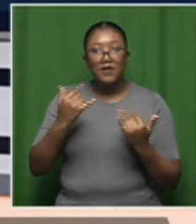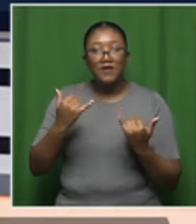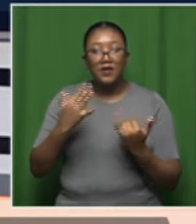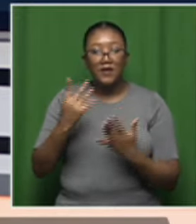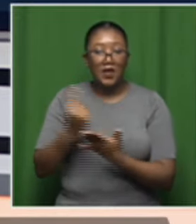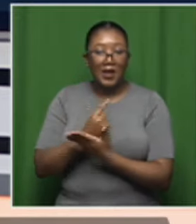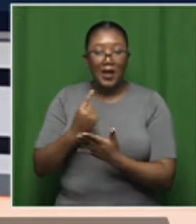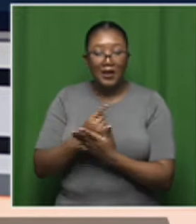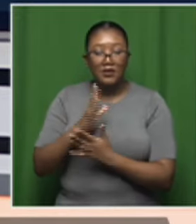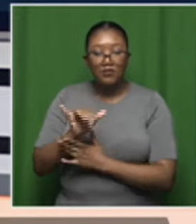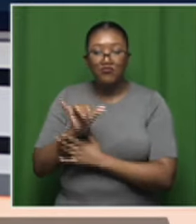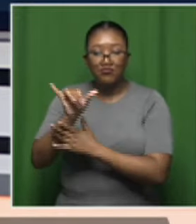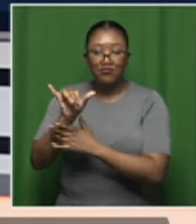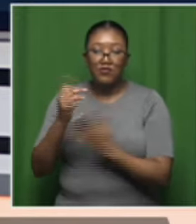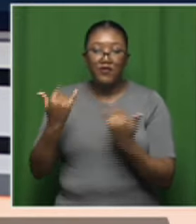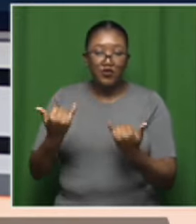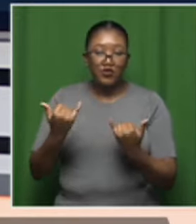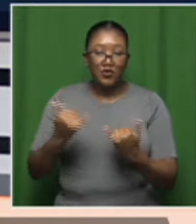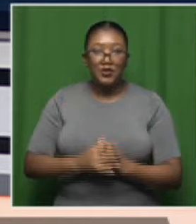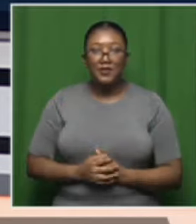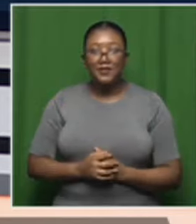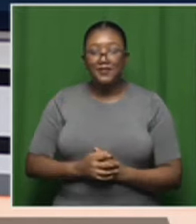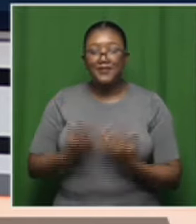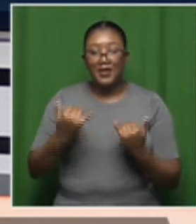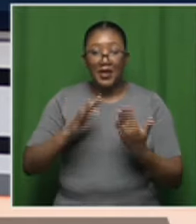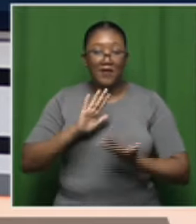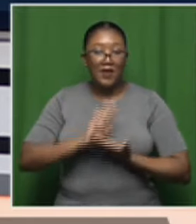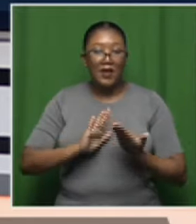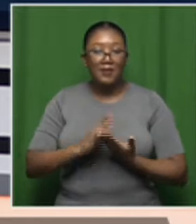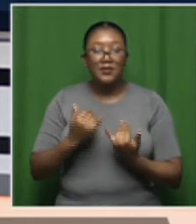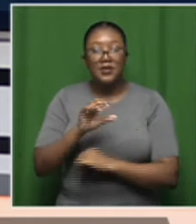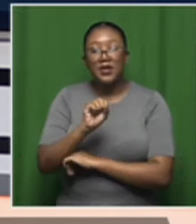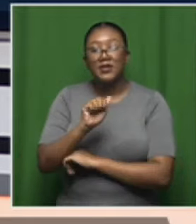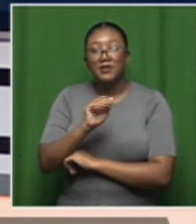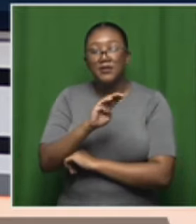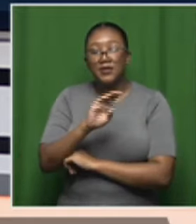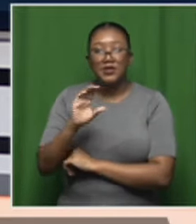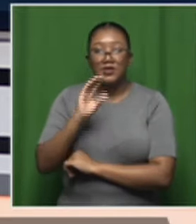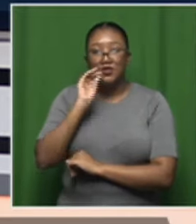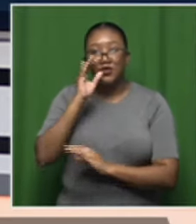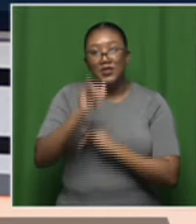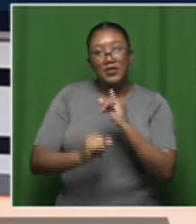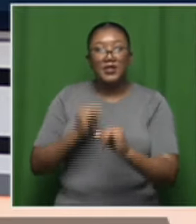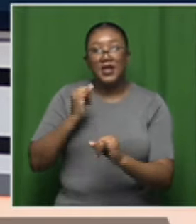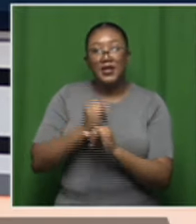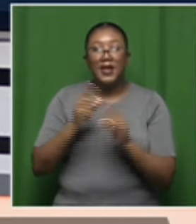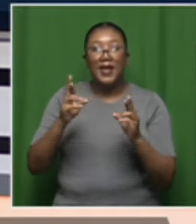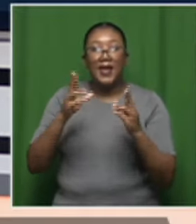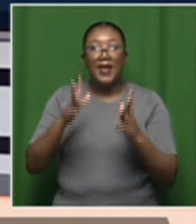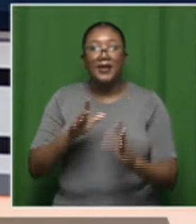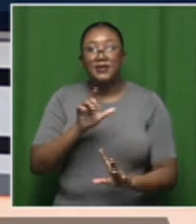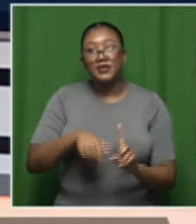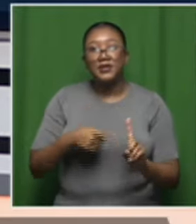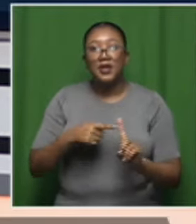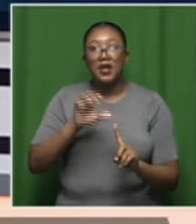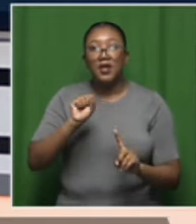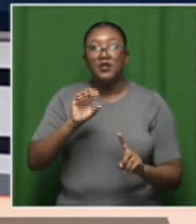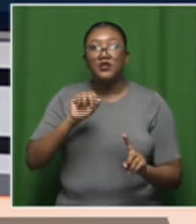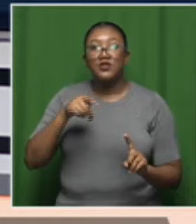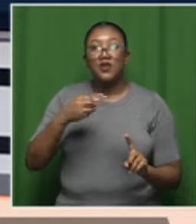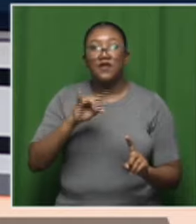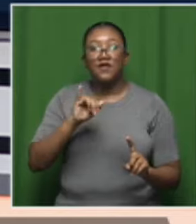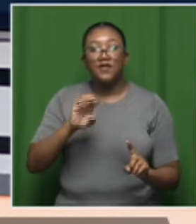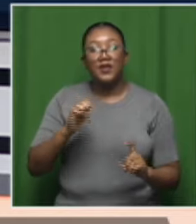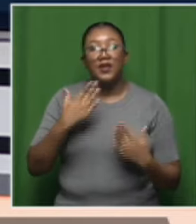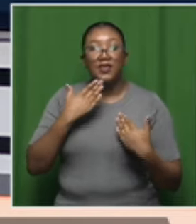arrive in South Africa later on today. For an update, let's now chat to SABC News International Editor Sophie. Sophie, a very good morning to you. Thanks indeed for joining